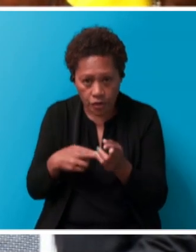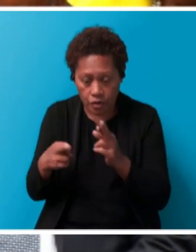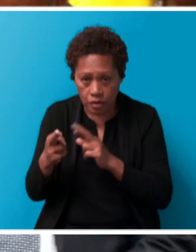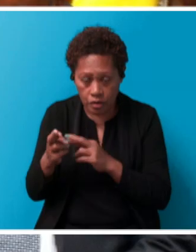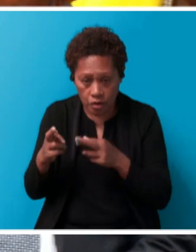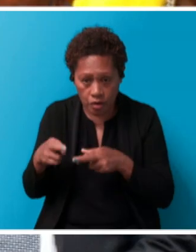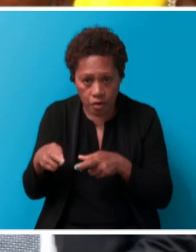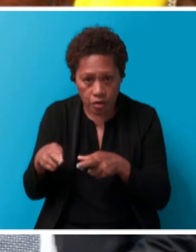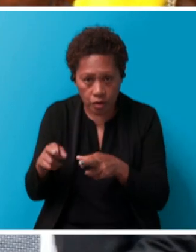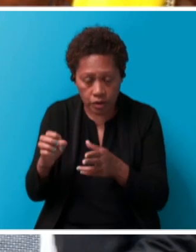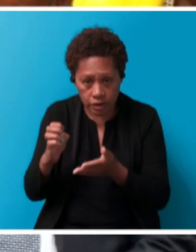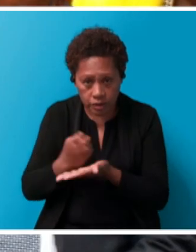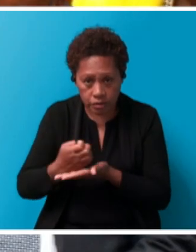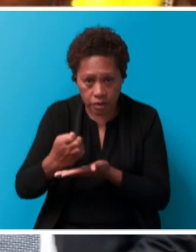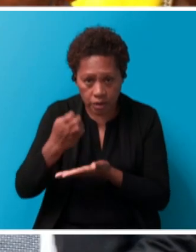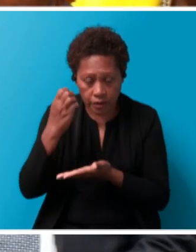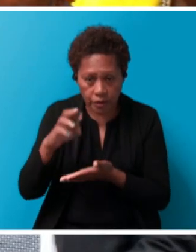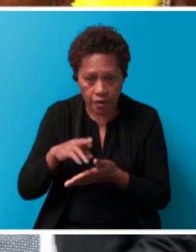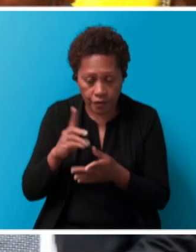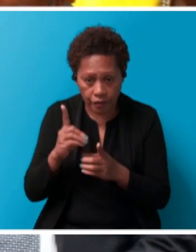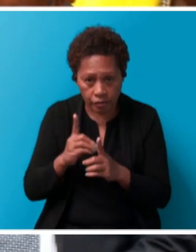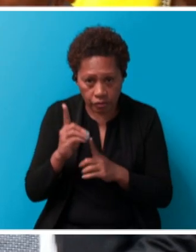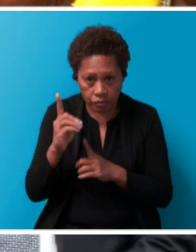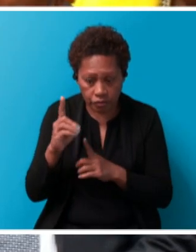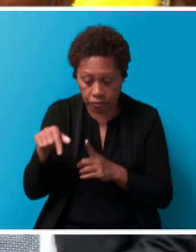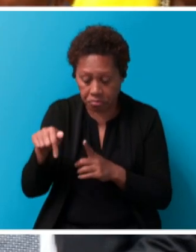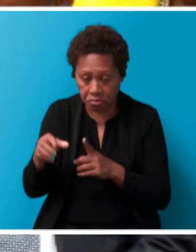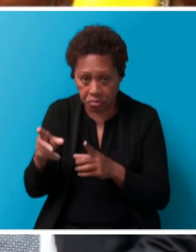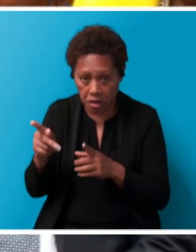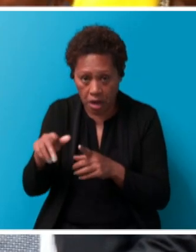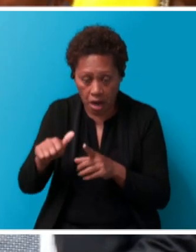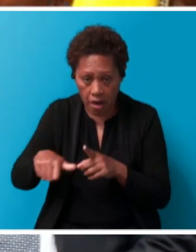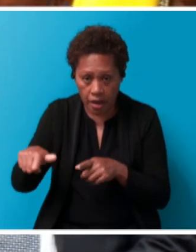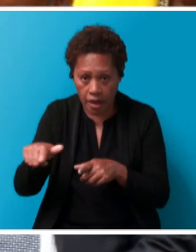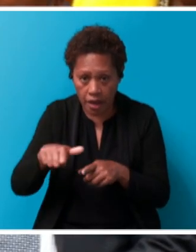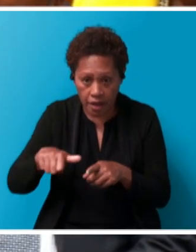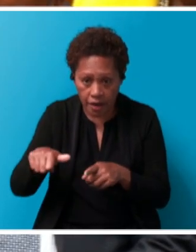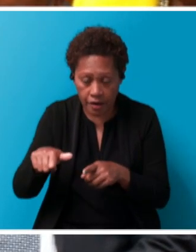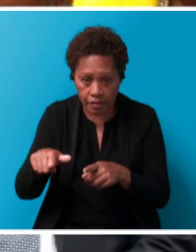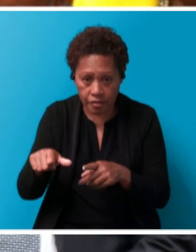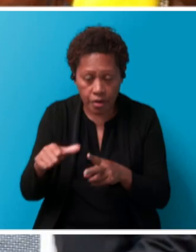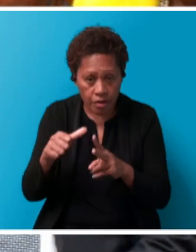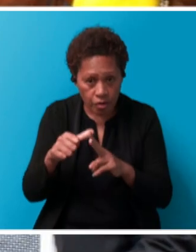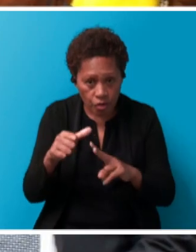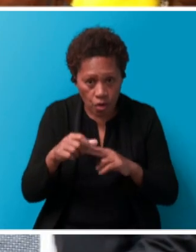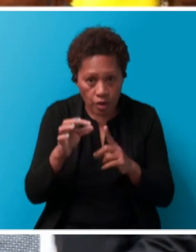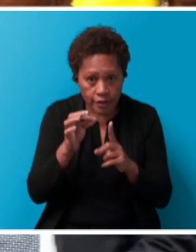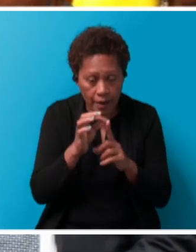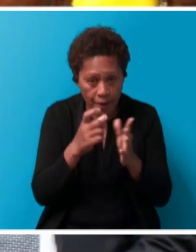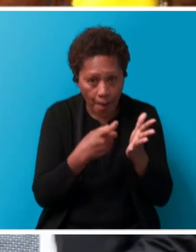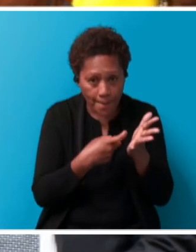and economic centers for development in their specific areas and provinces. In relation to these LACARO projects,